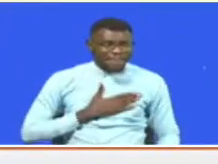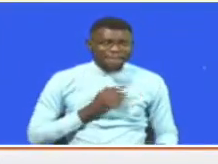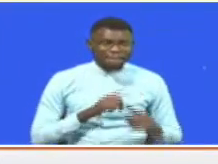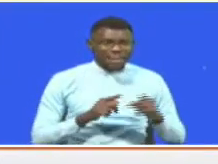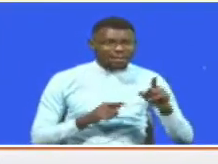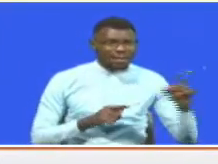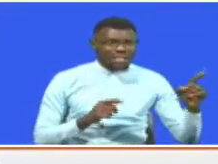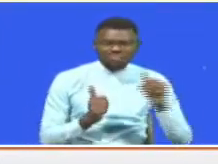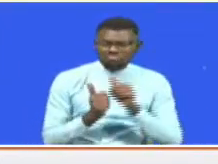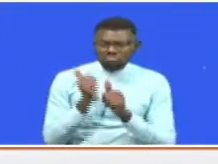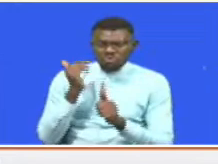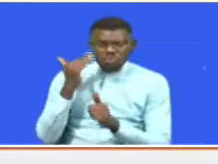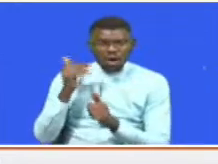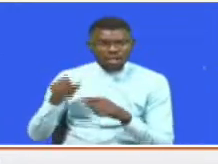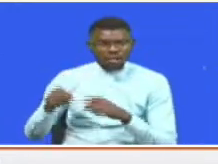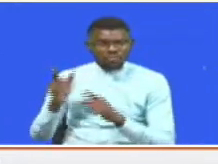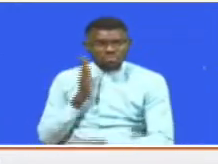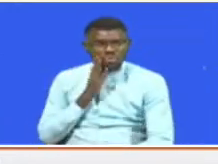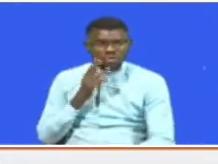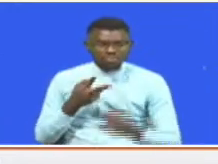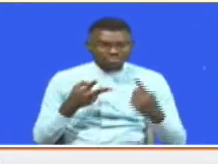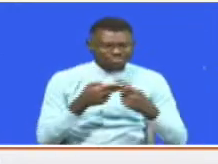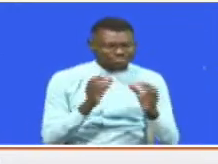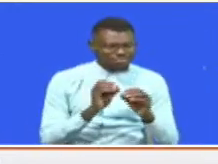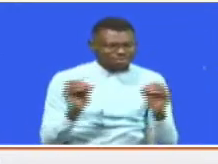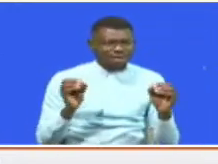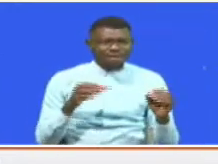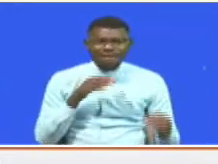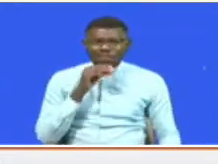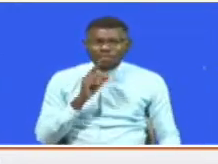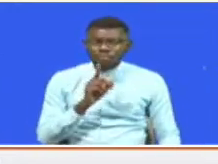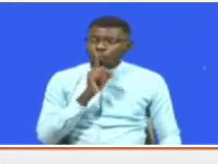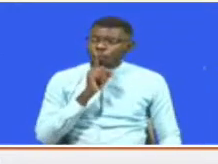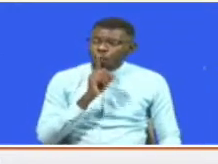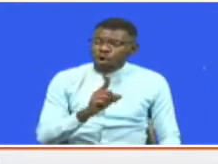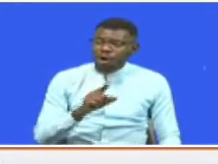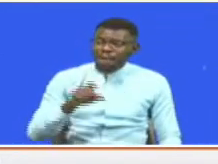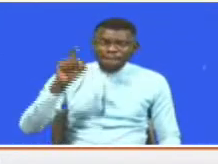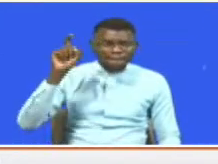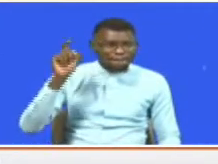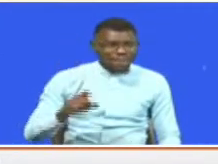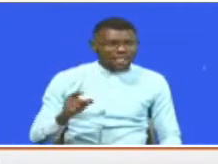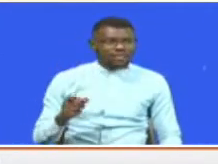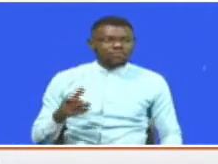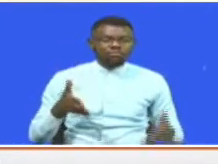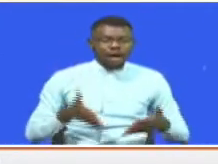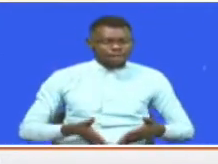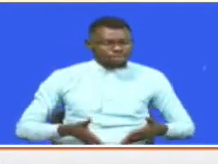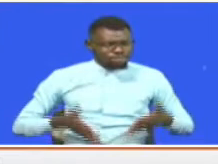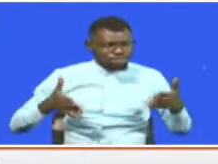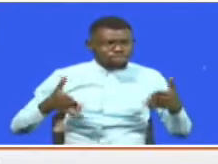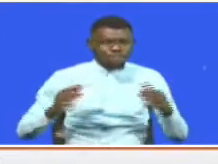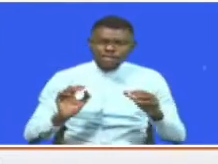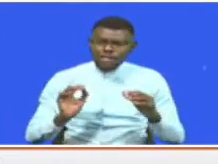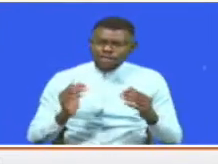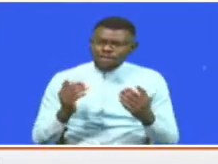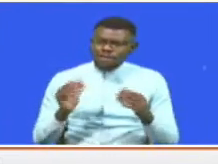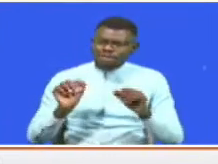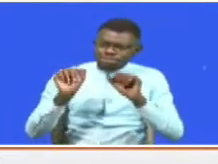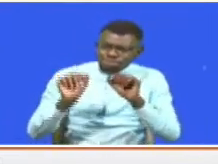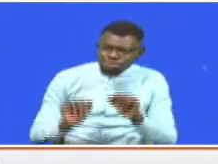yeye akutahiriwa. Ile dadia alisikia mami anaanza kupinga akasema ni lazima tutaenda by force. Shida ambayo imenileta